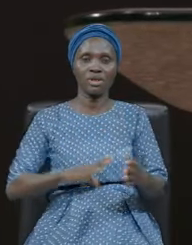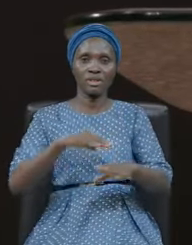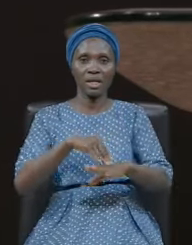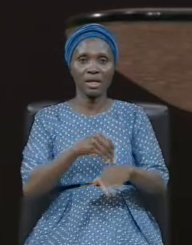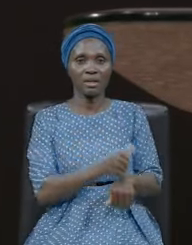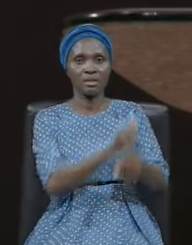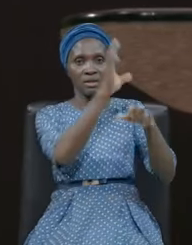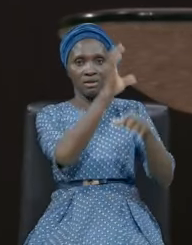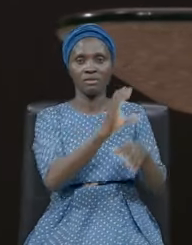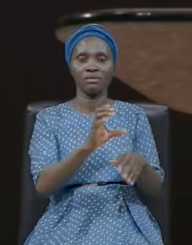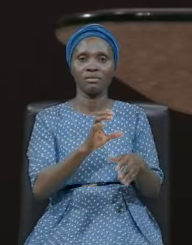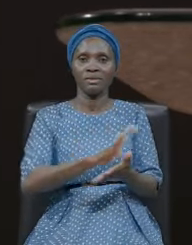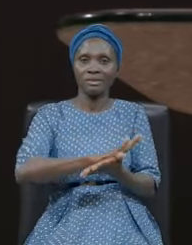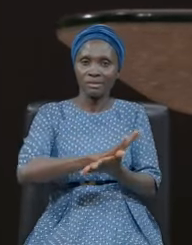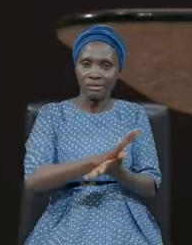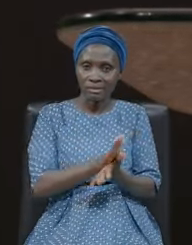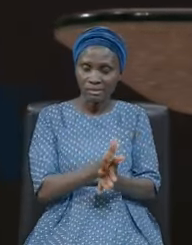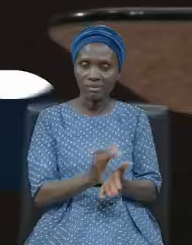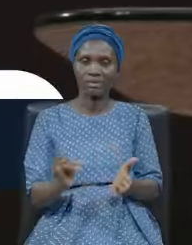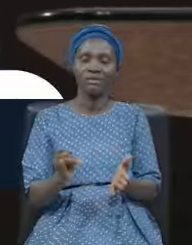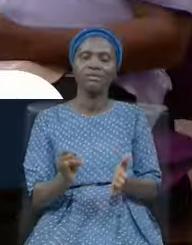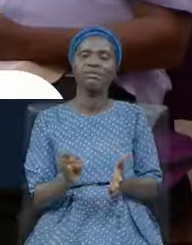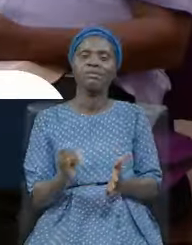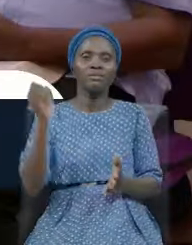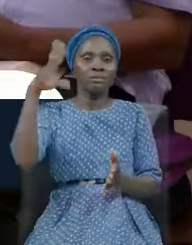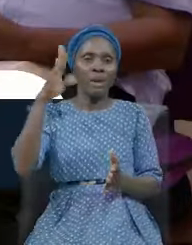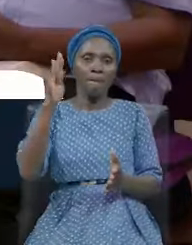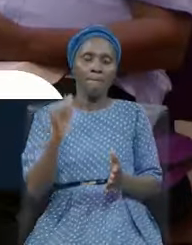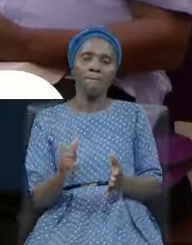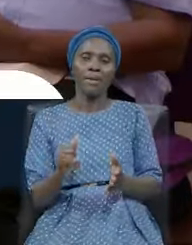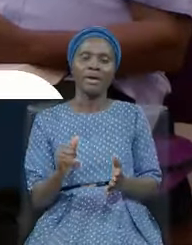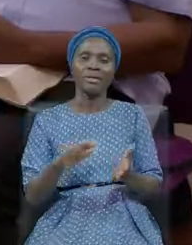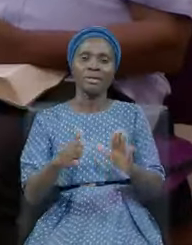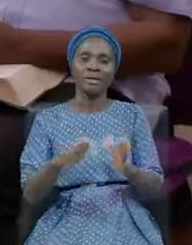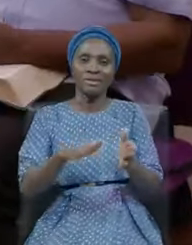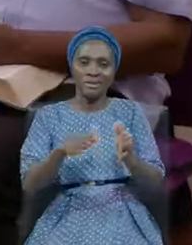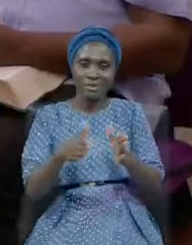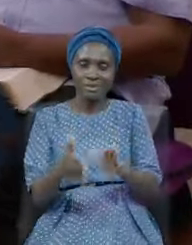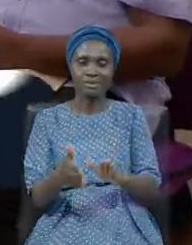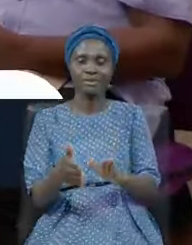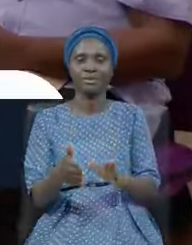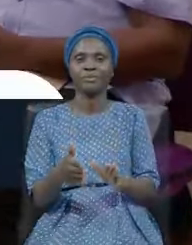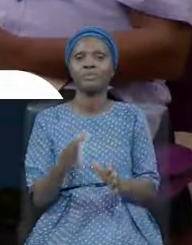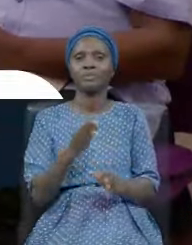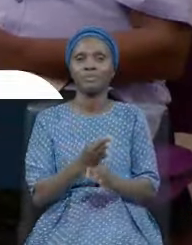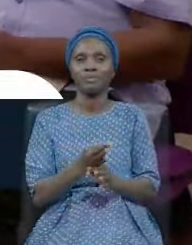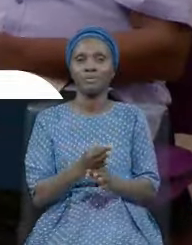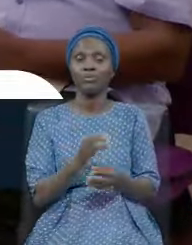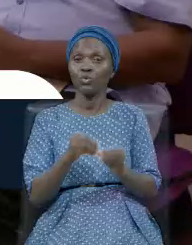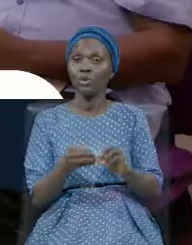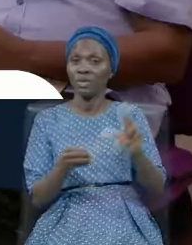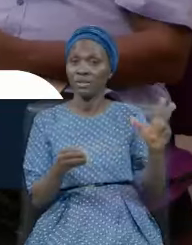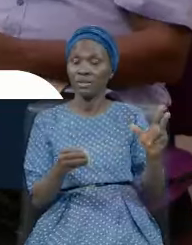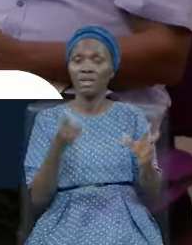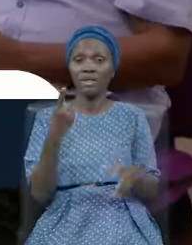grace by deadening faith. Number three is triumphing grace. The grace that triumphs